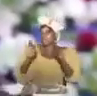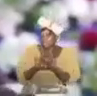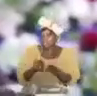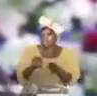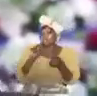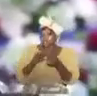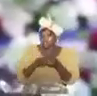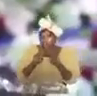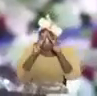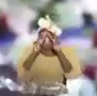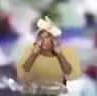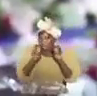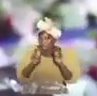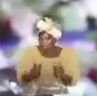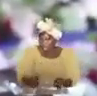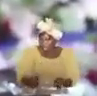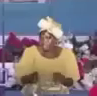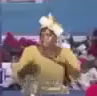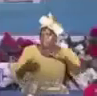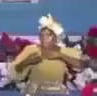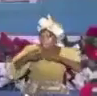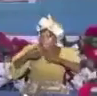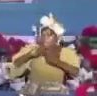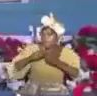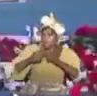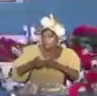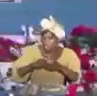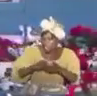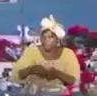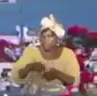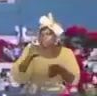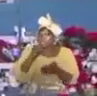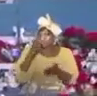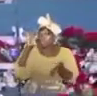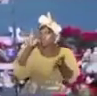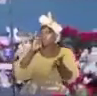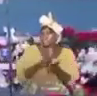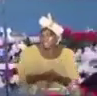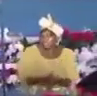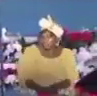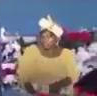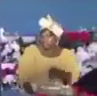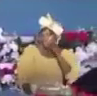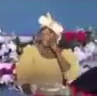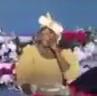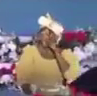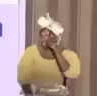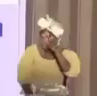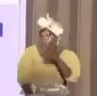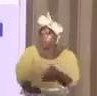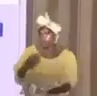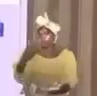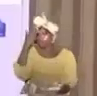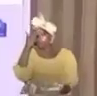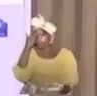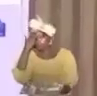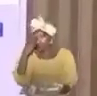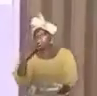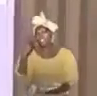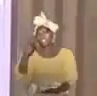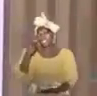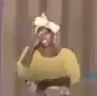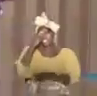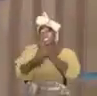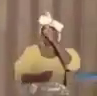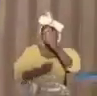properly. There are people who, no matter what kind of prayer you pray for, they will still go back into their pain because there are